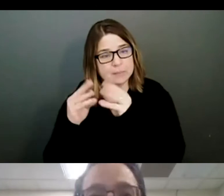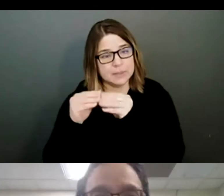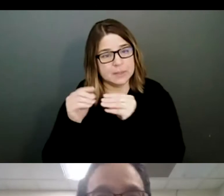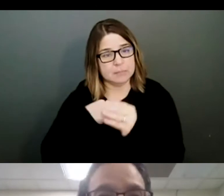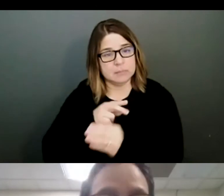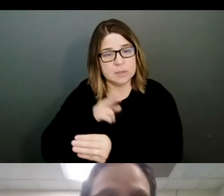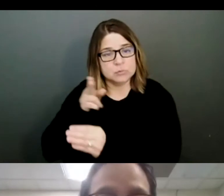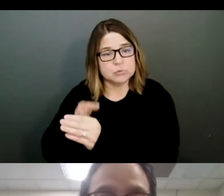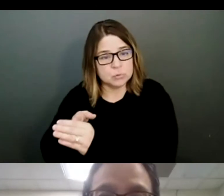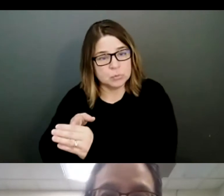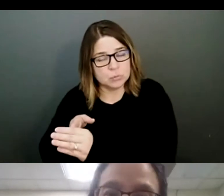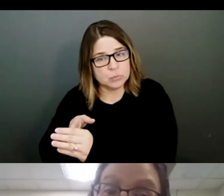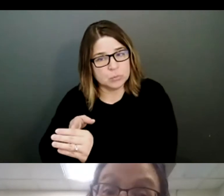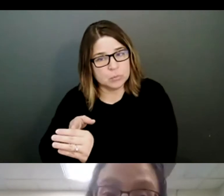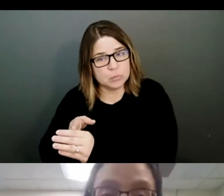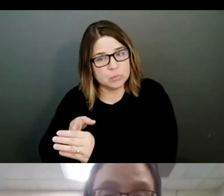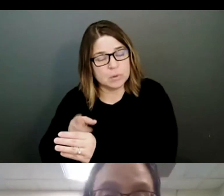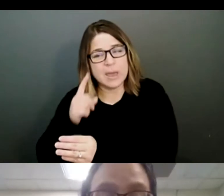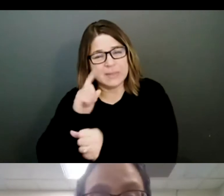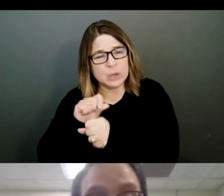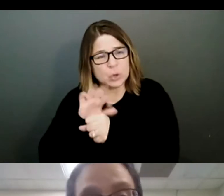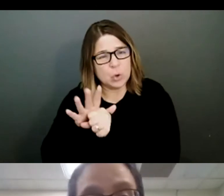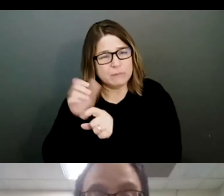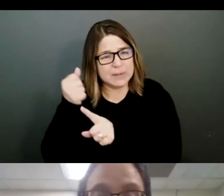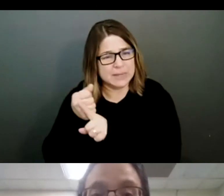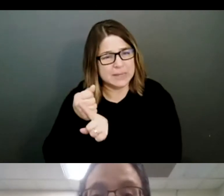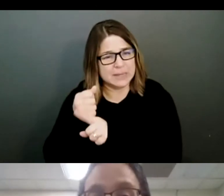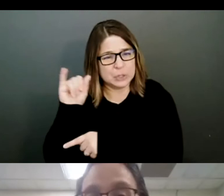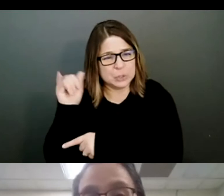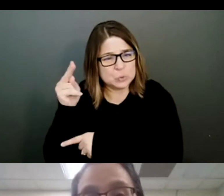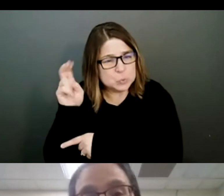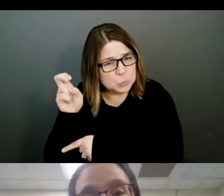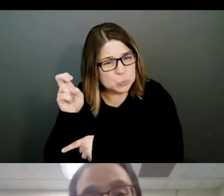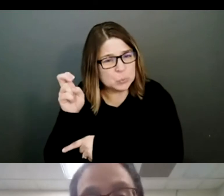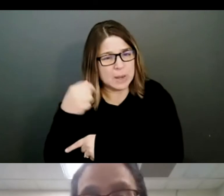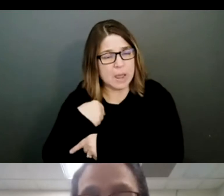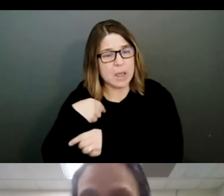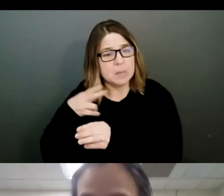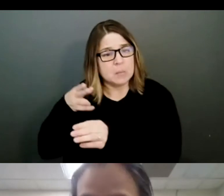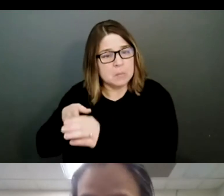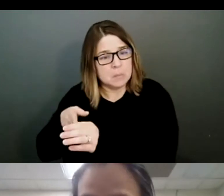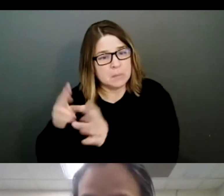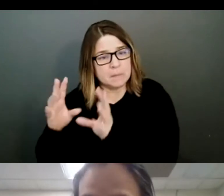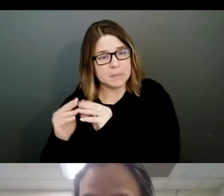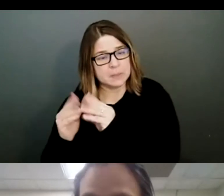I think it was right after COVID, like in June or something like that. And